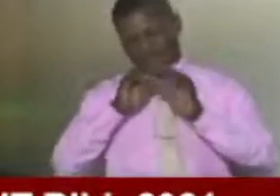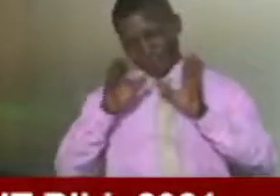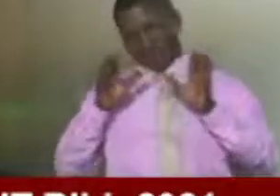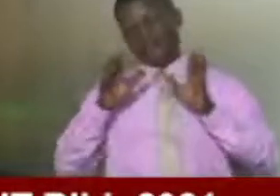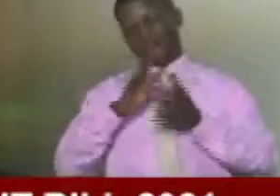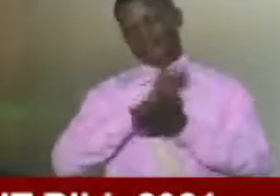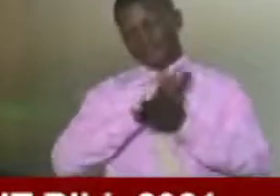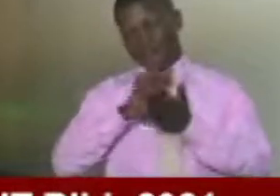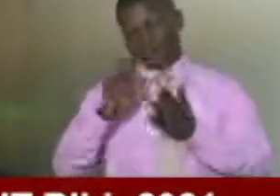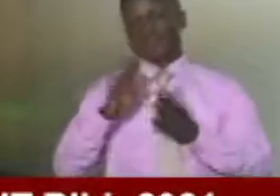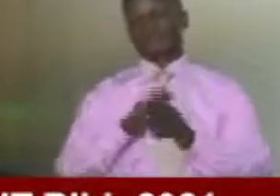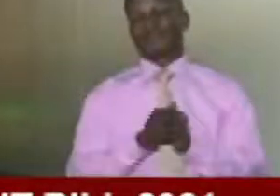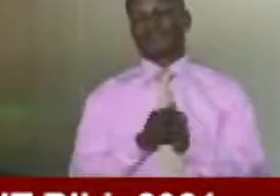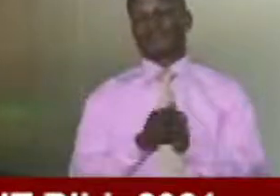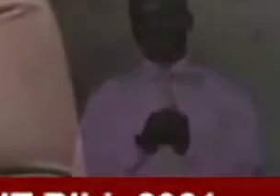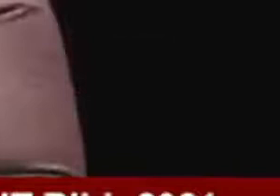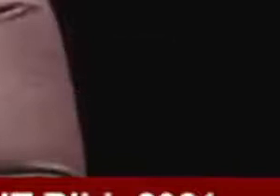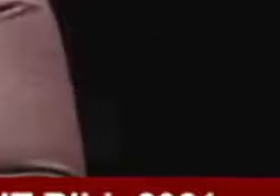pro-people, pro-the-people.